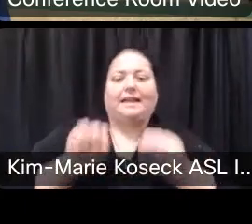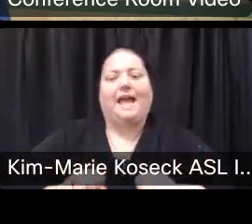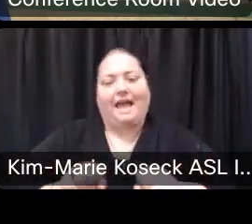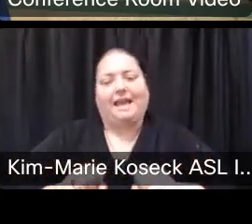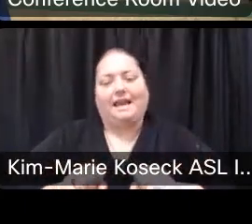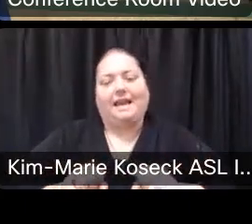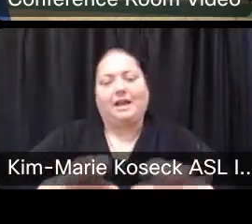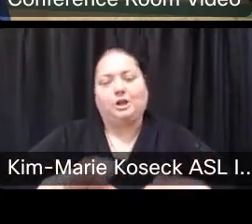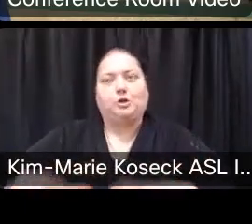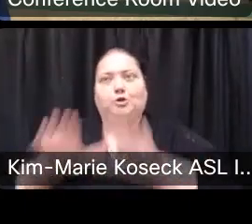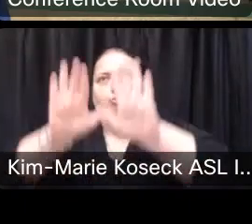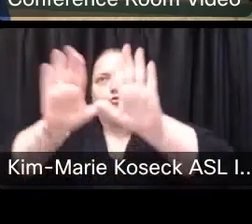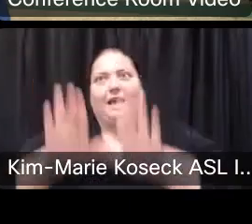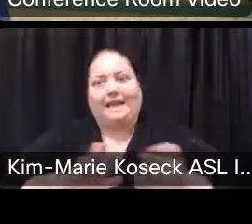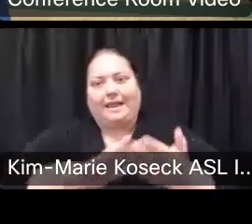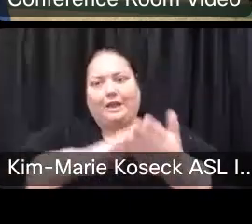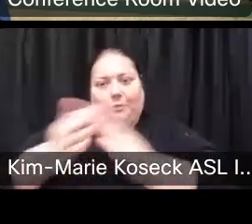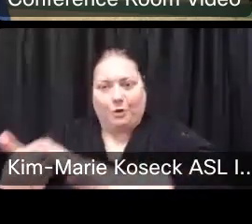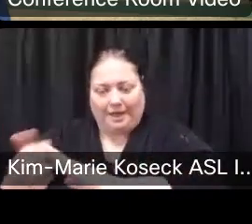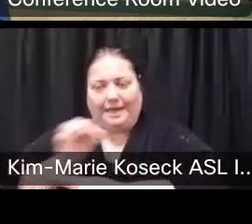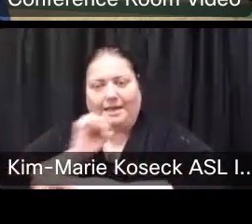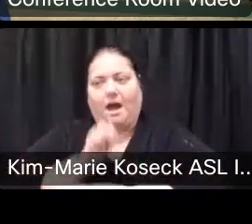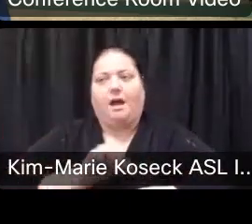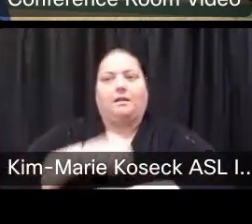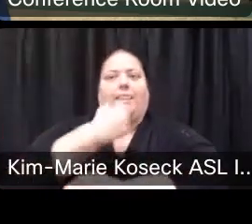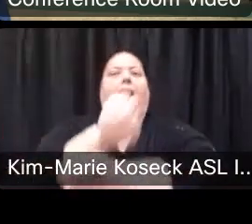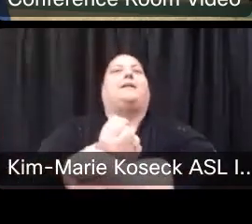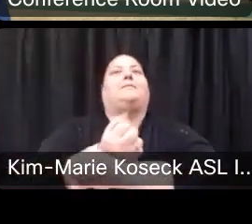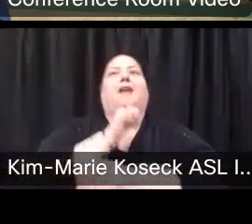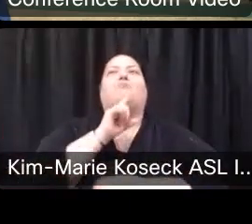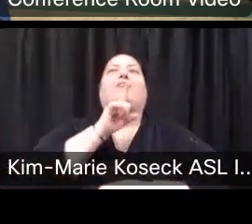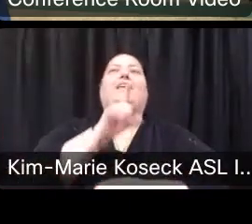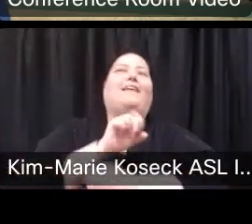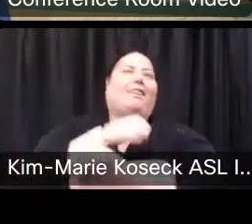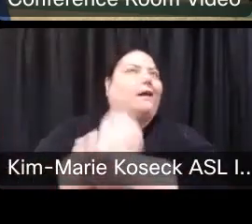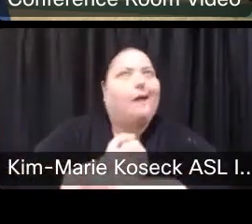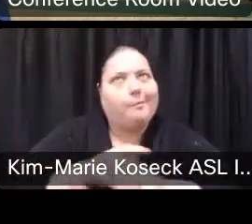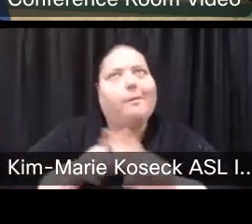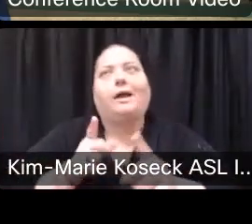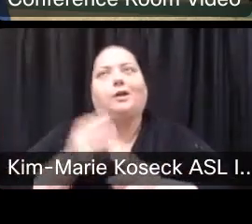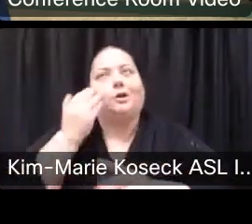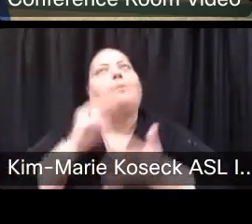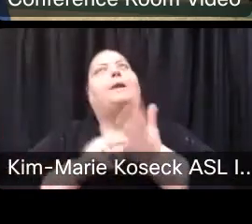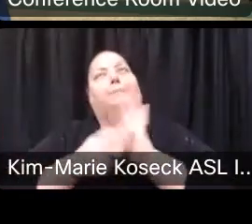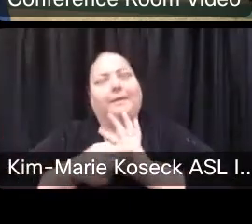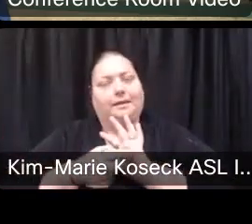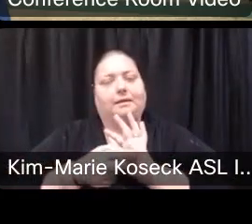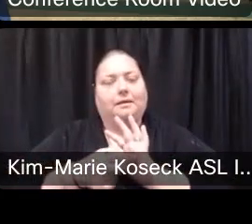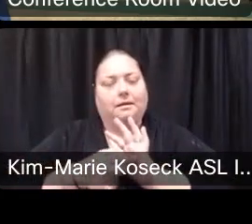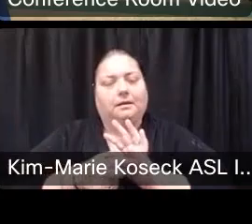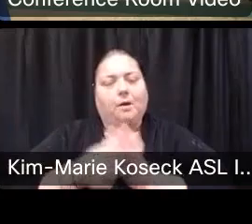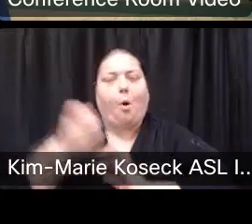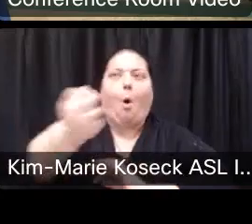do great in the community, not being locked up, not really locked up, but you know what I mean, like hold in